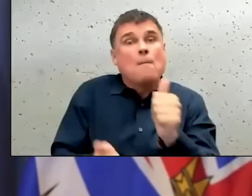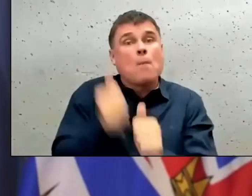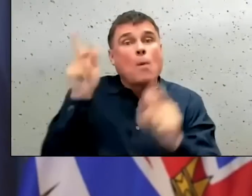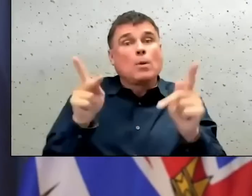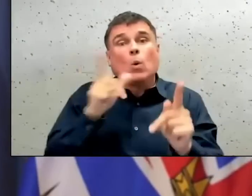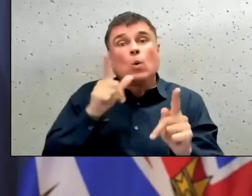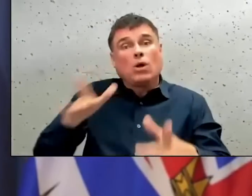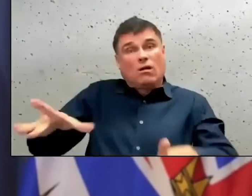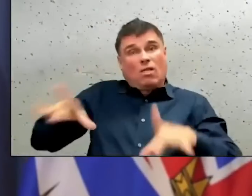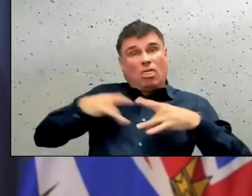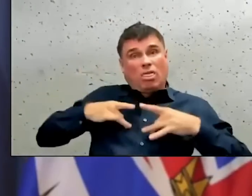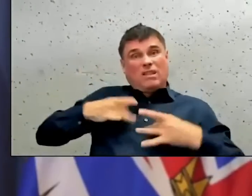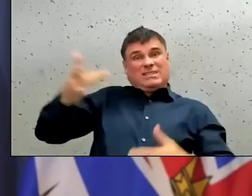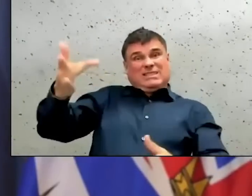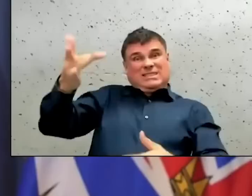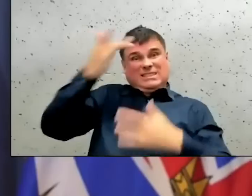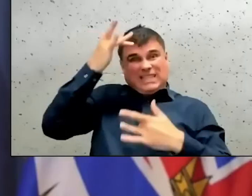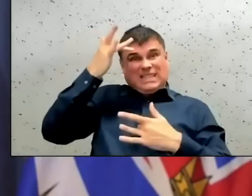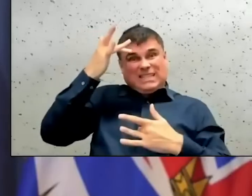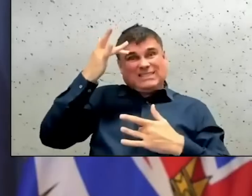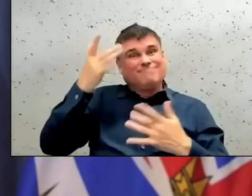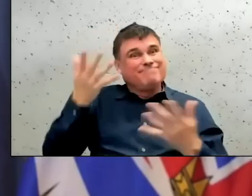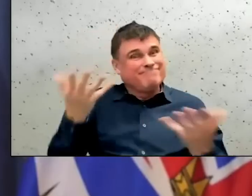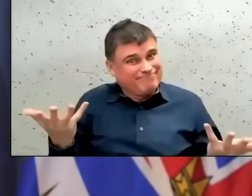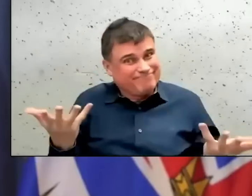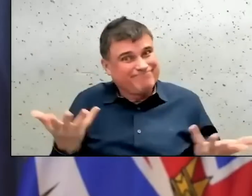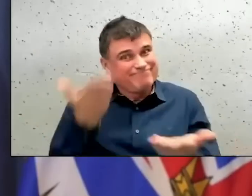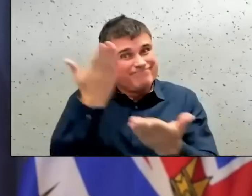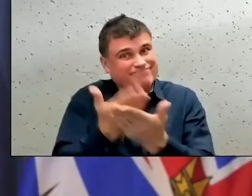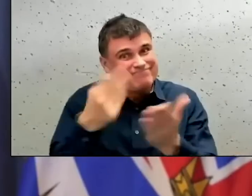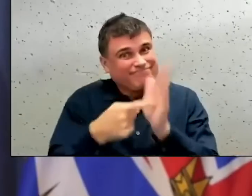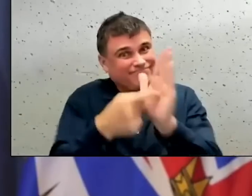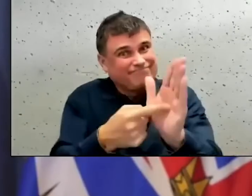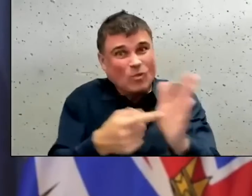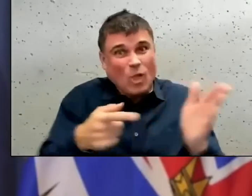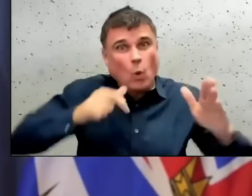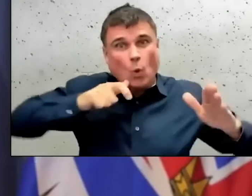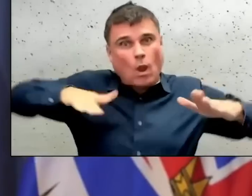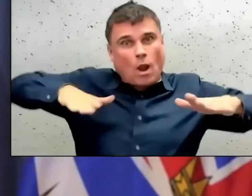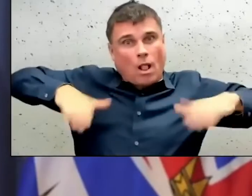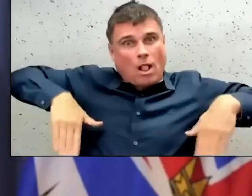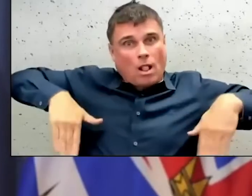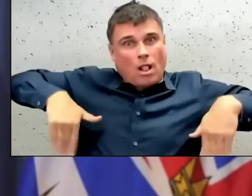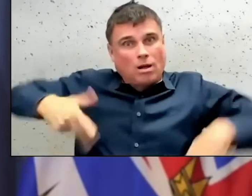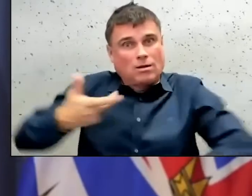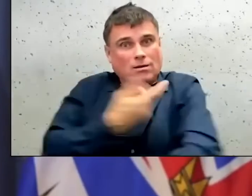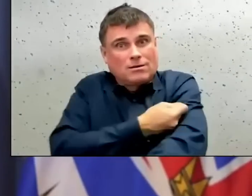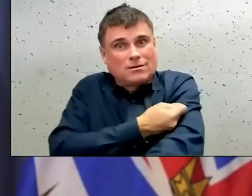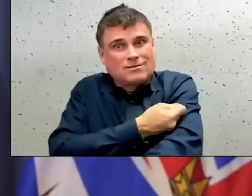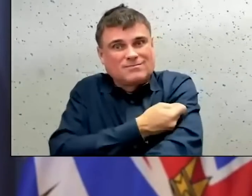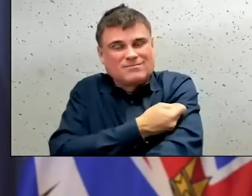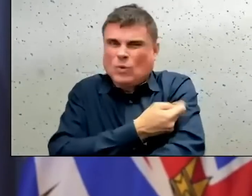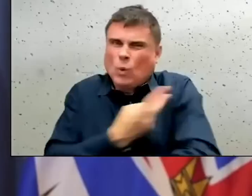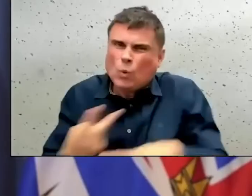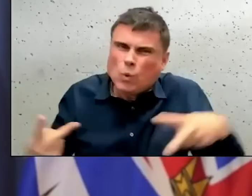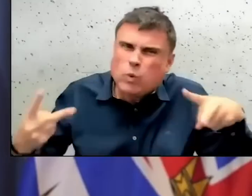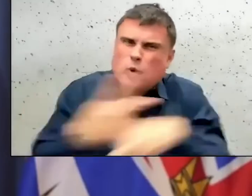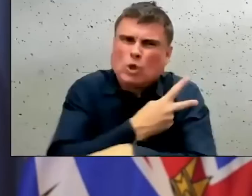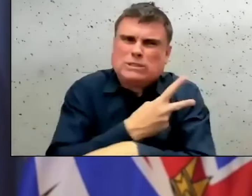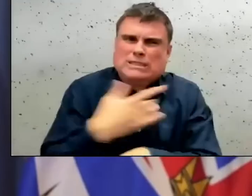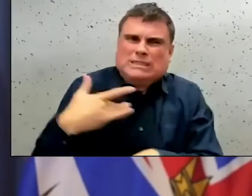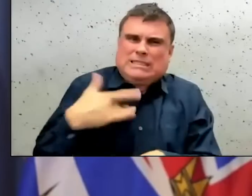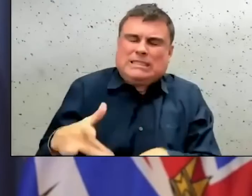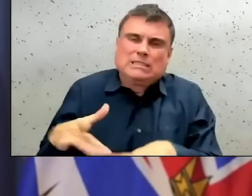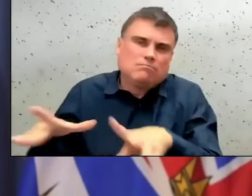that unvaccinated people are 40 times more likely to end up hospitalized due to COVID-19 than people who are vaccinated.